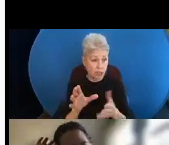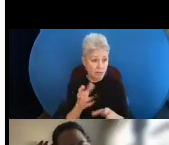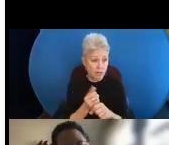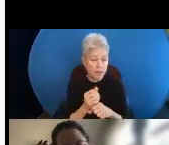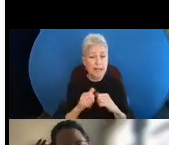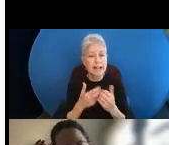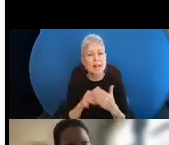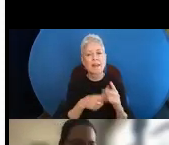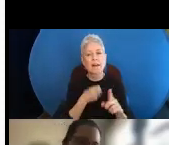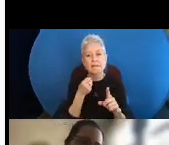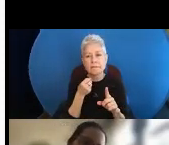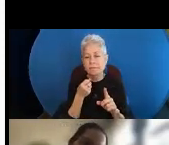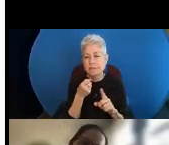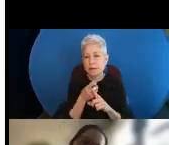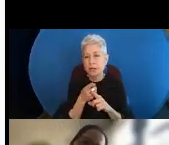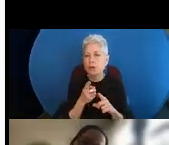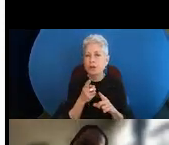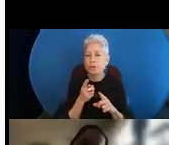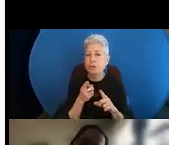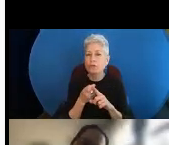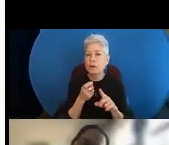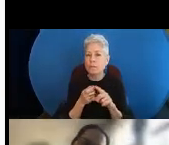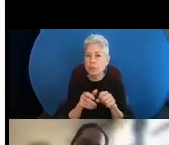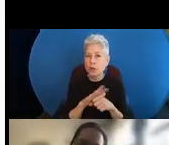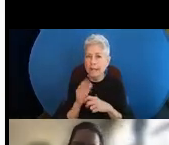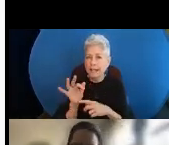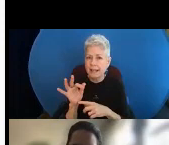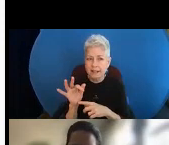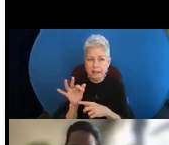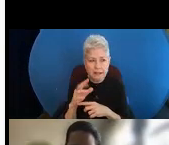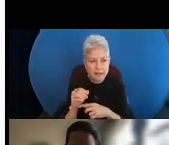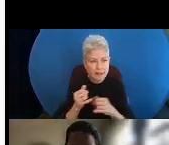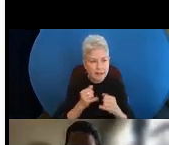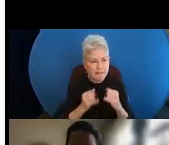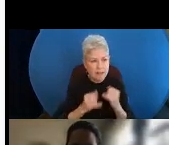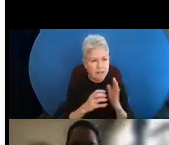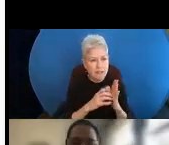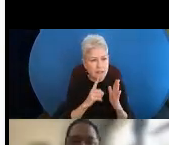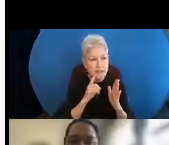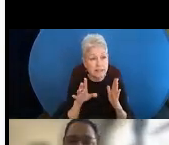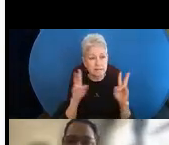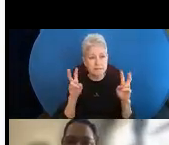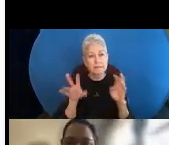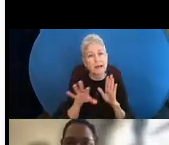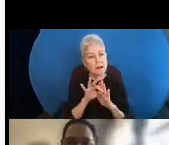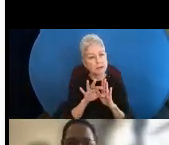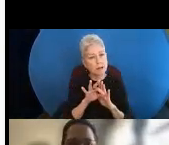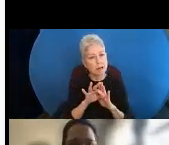as a result of COVID-19 are. And final section is this optional section that I